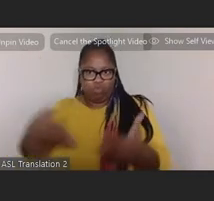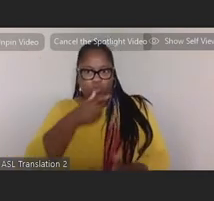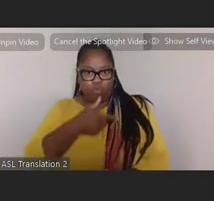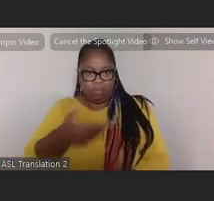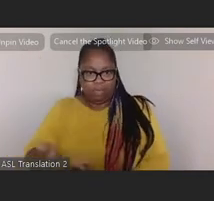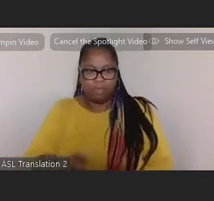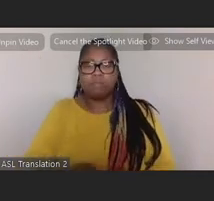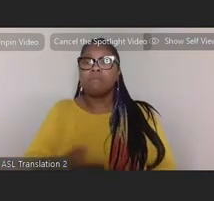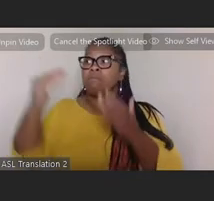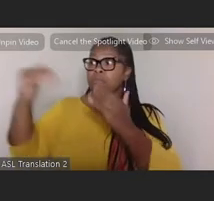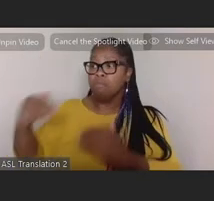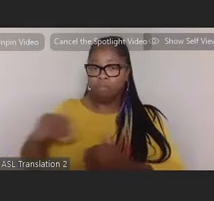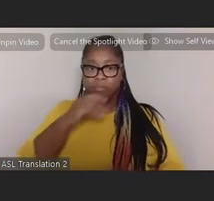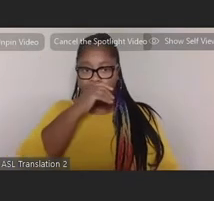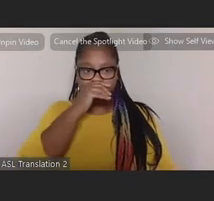slide, please.